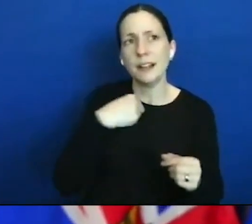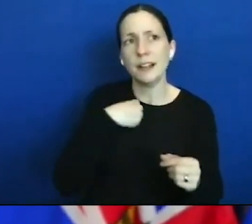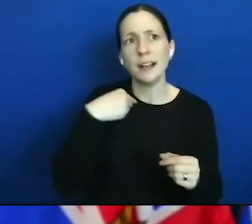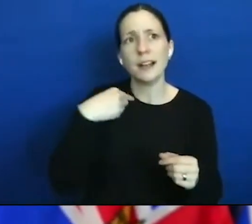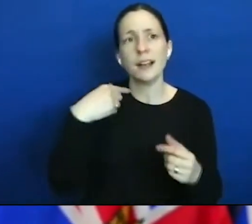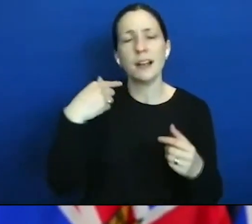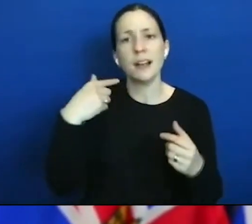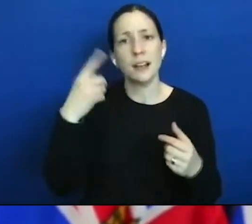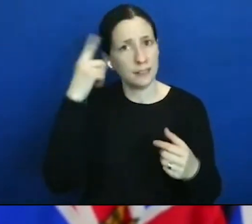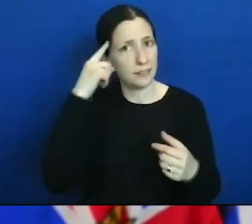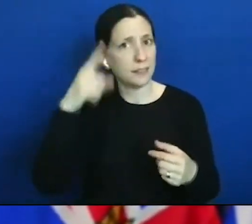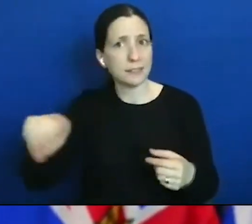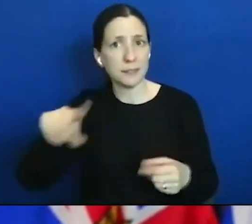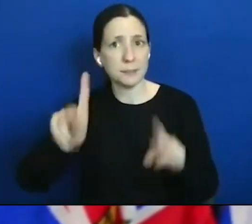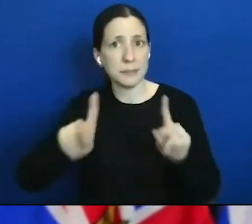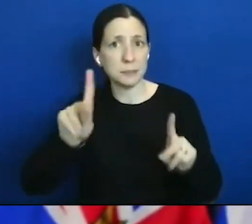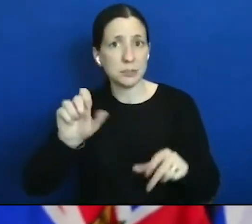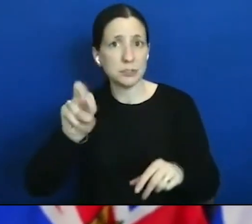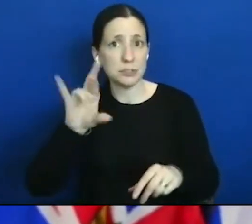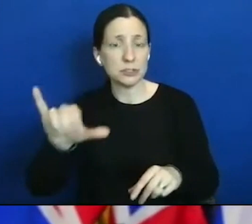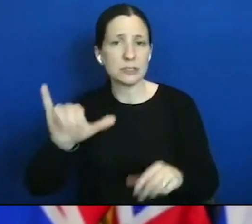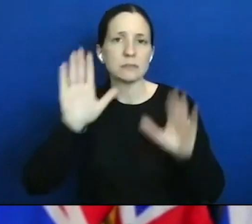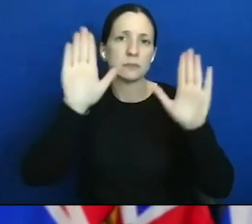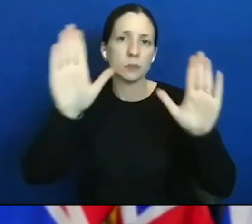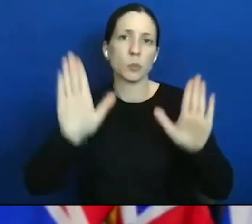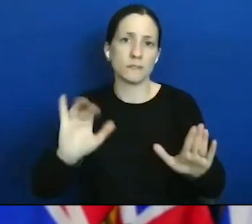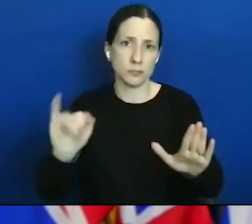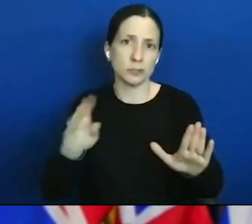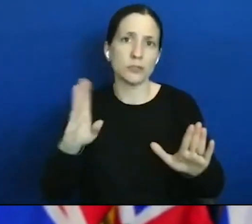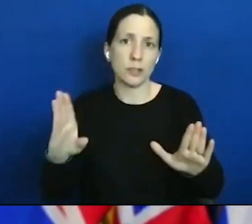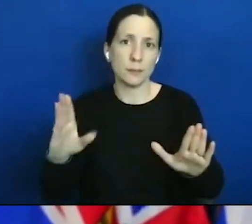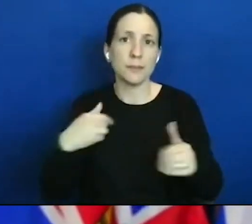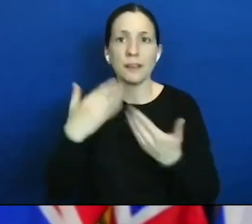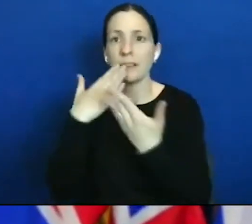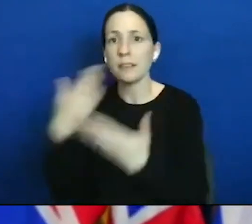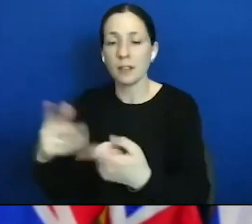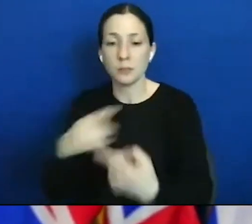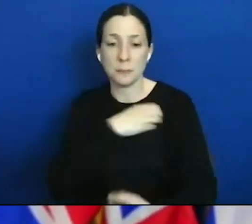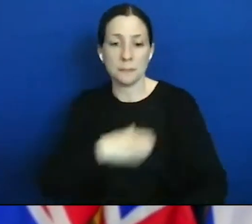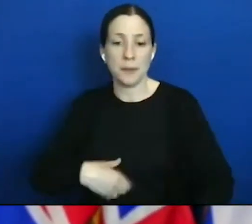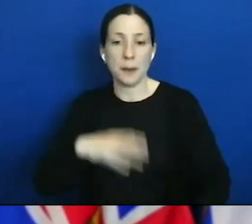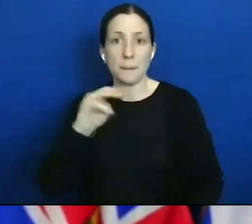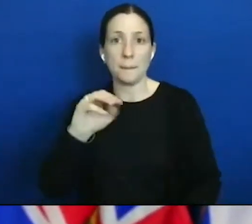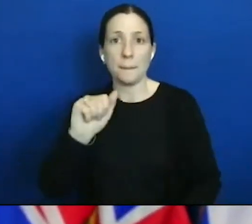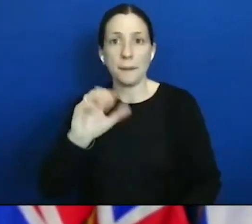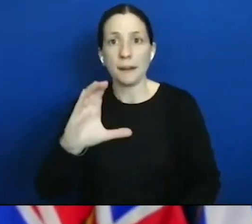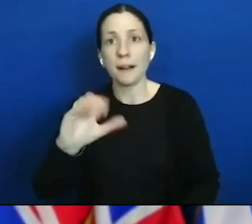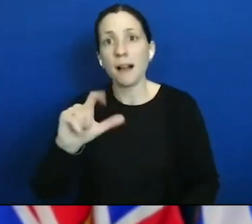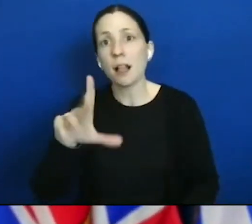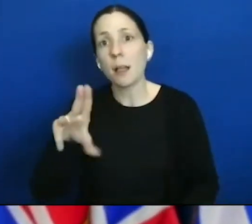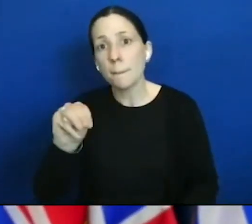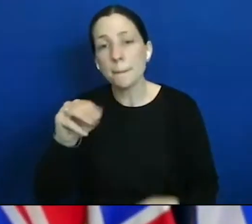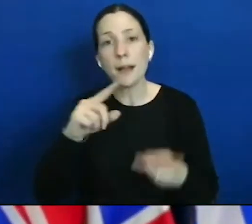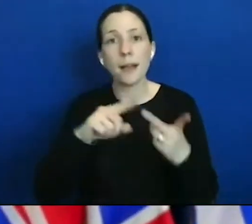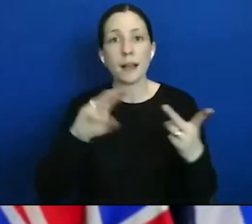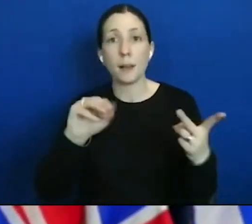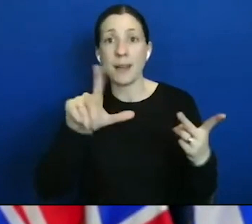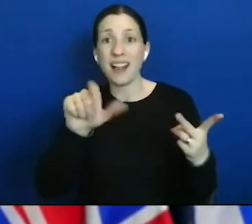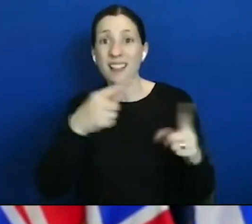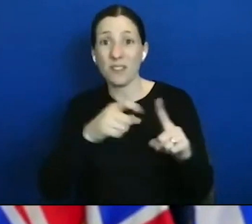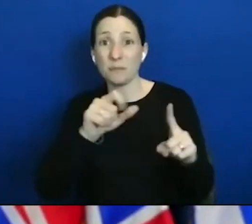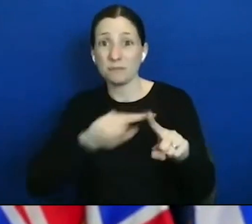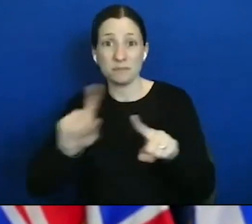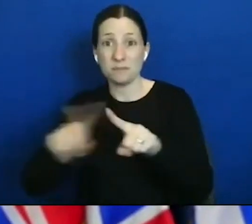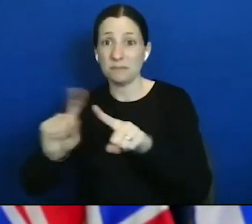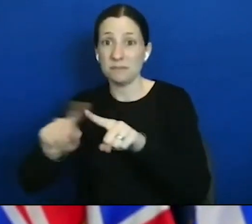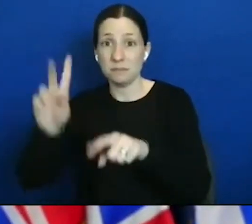a fantastic job. I want to express my appreciation to Mayor McCallum, to the MLAs from all parties in